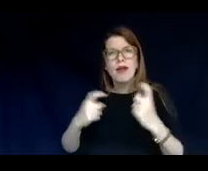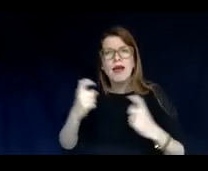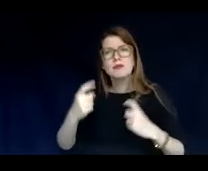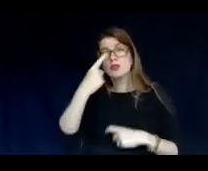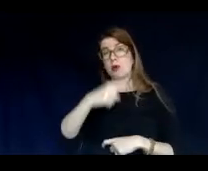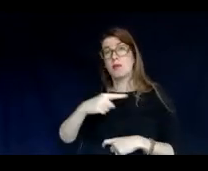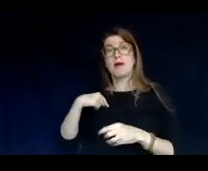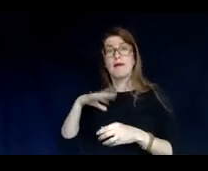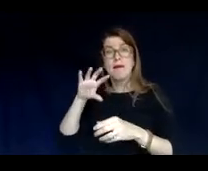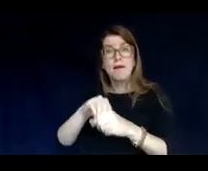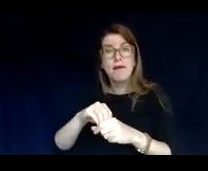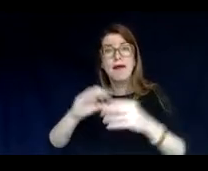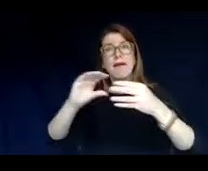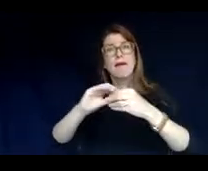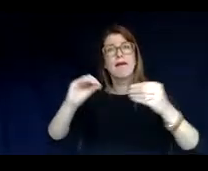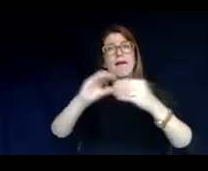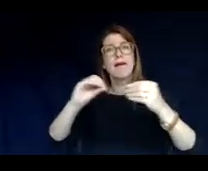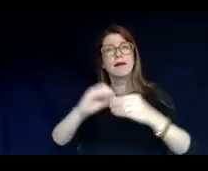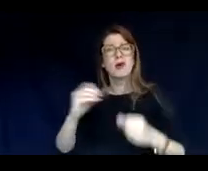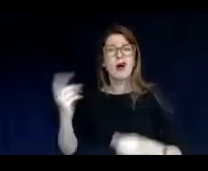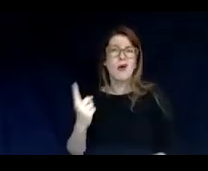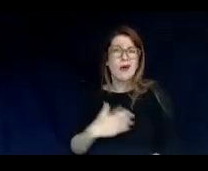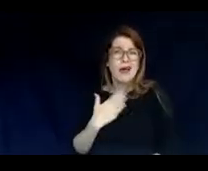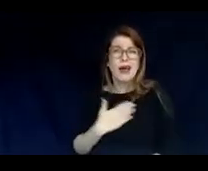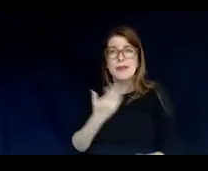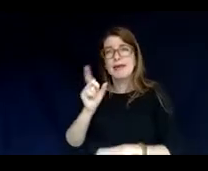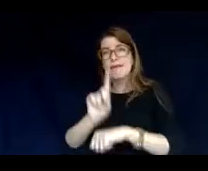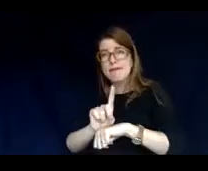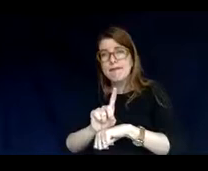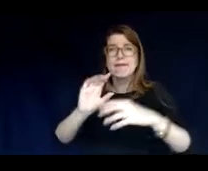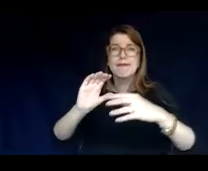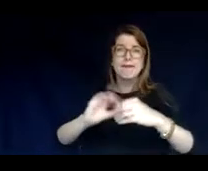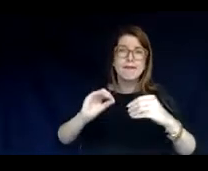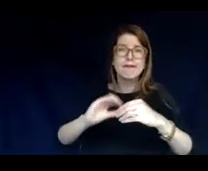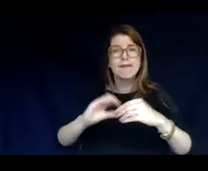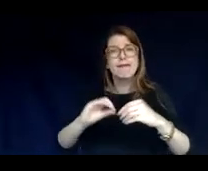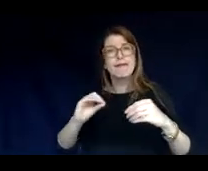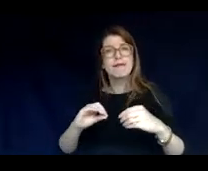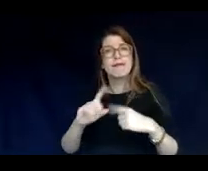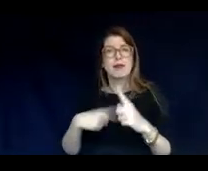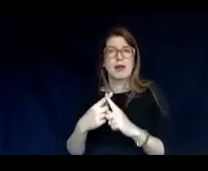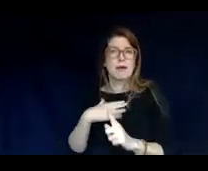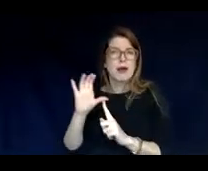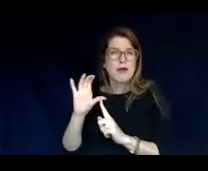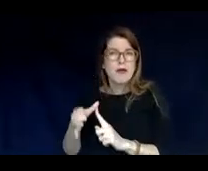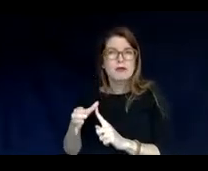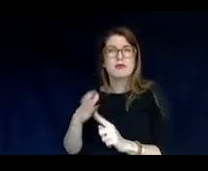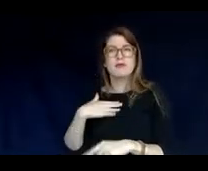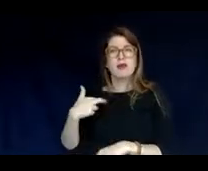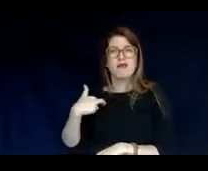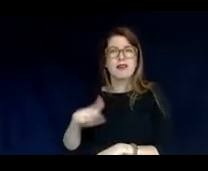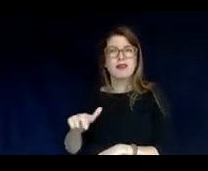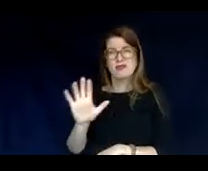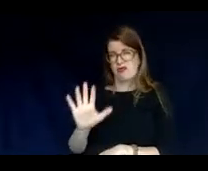and participate and share my stories. And so I was always happy to be a representative, of my culture and religion. Now, it's around